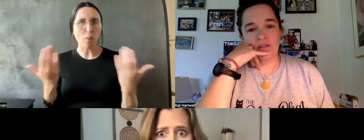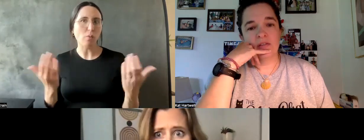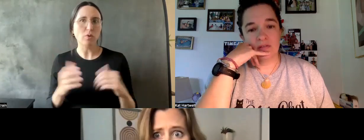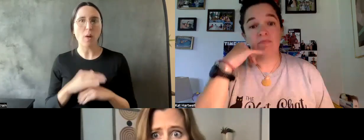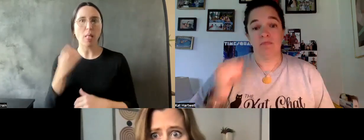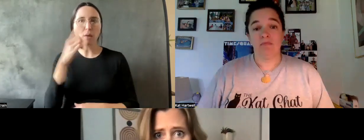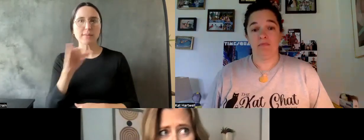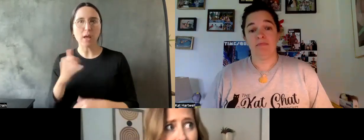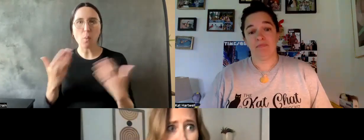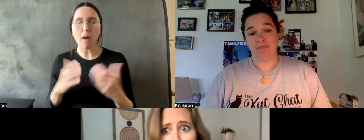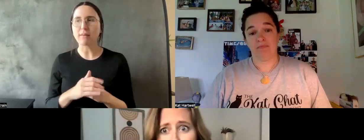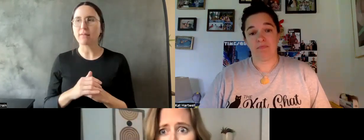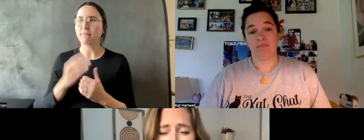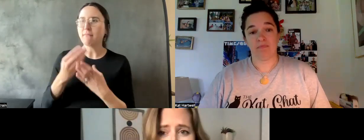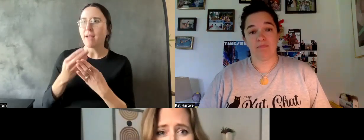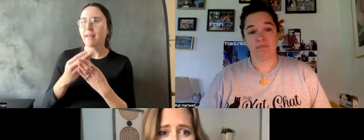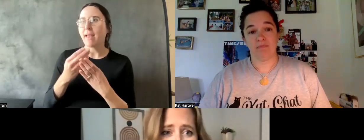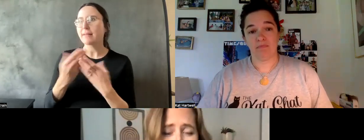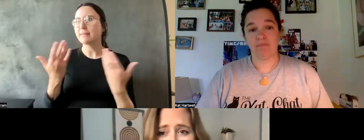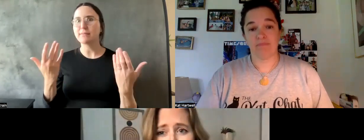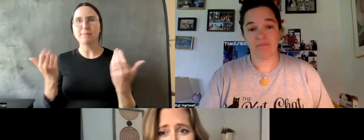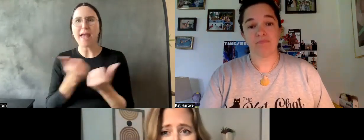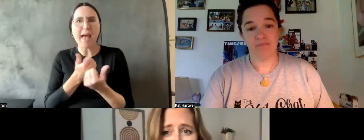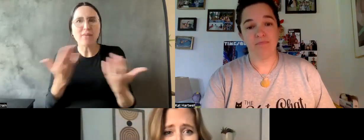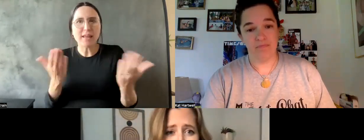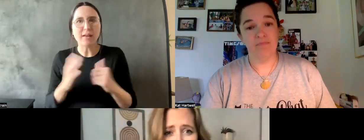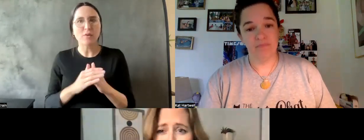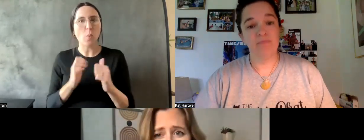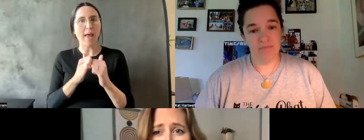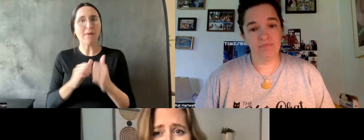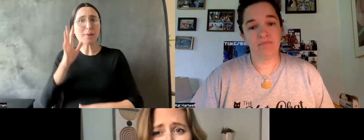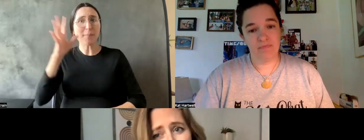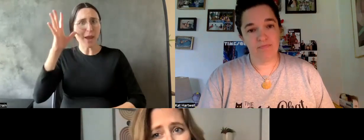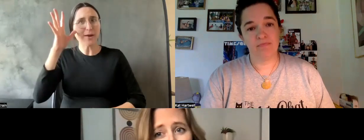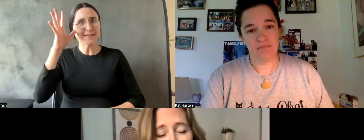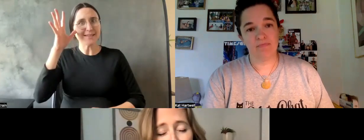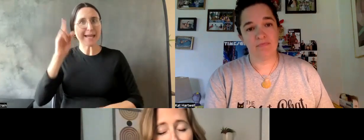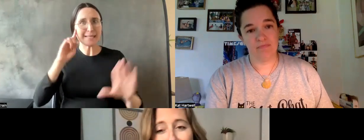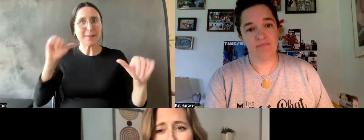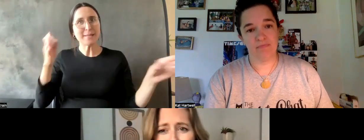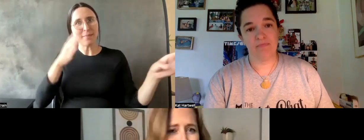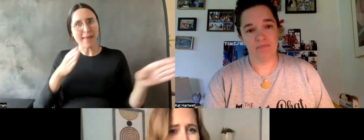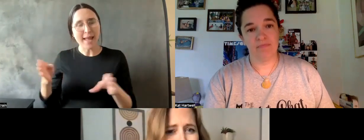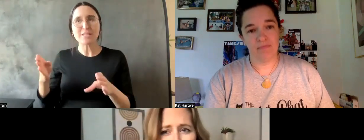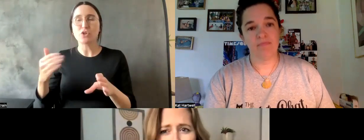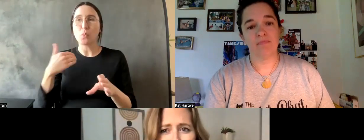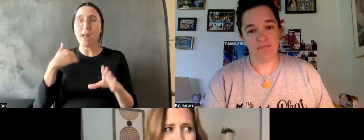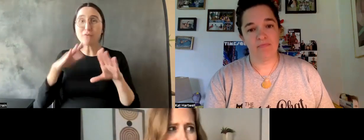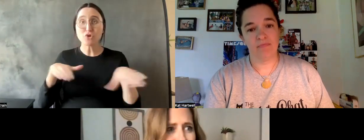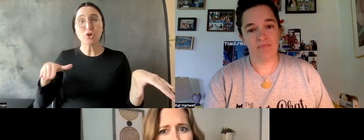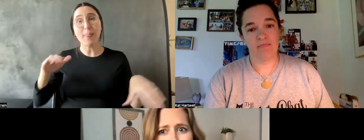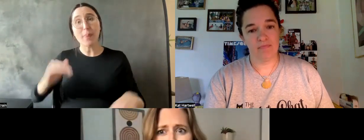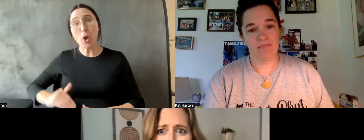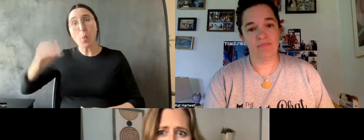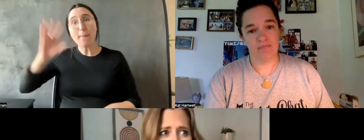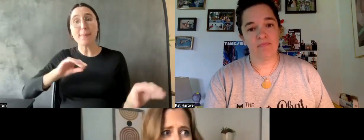I mean, all different kinds of ways. I mean, every parent expects to be an empty nester at some point, right? And just, and